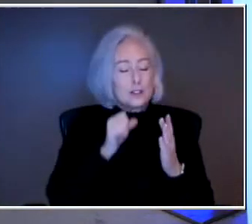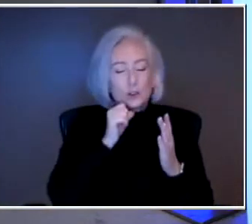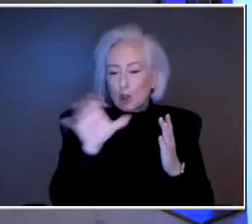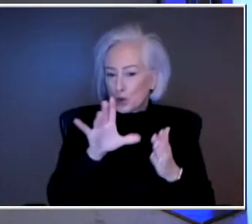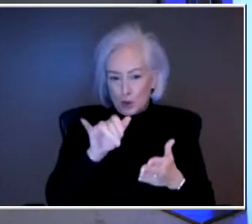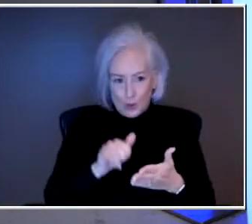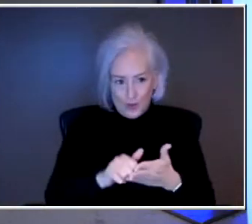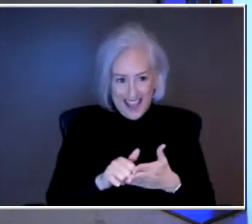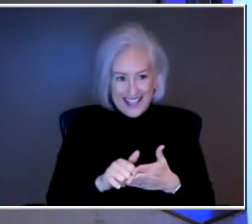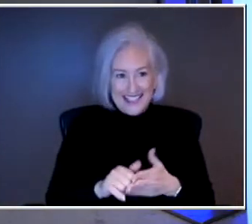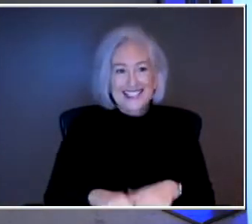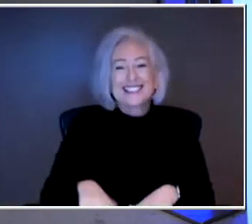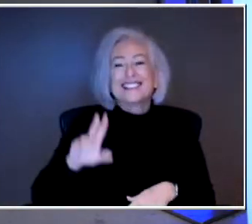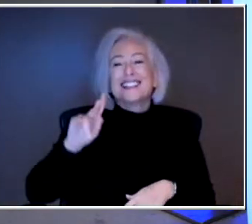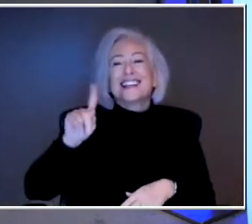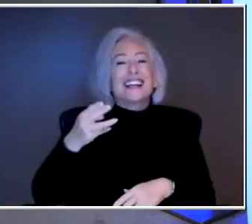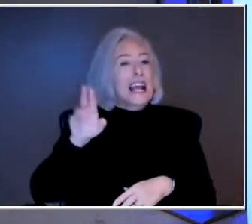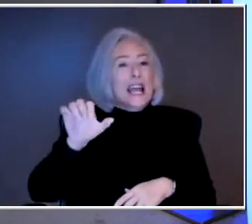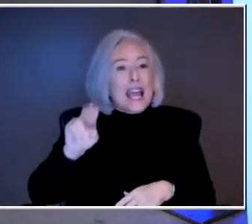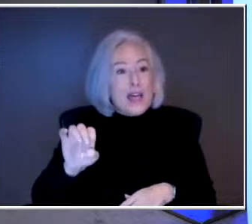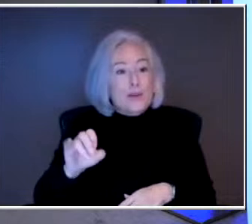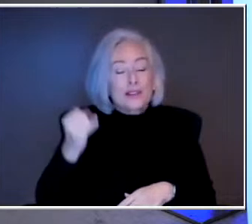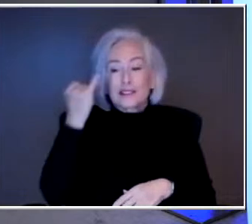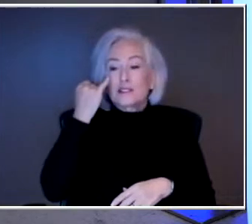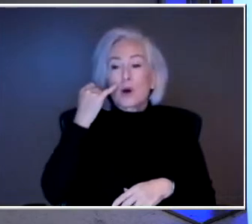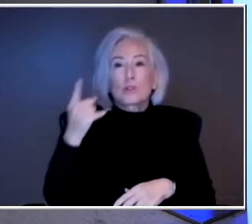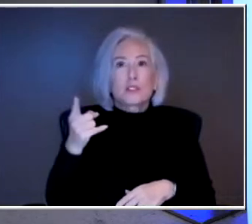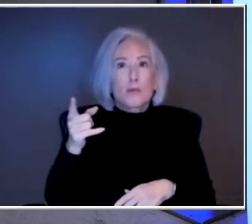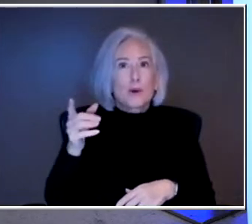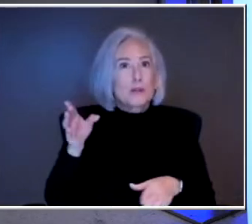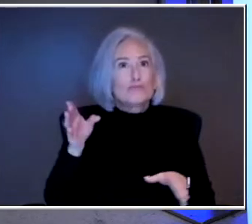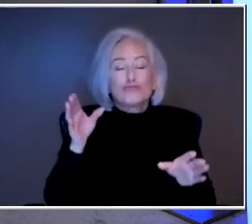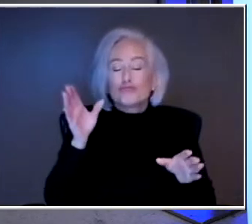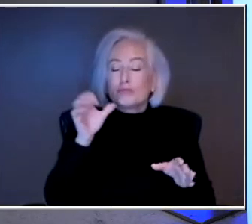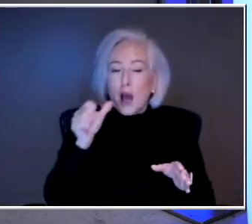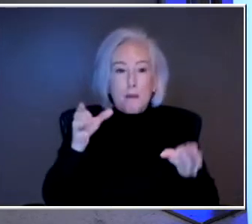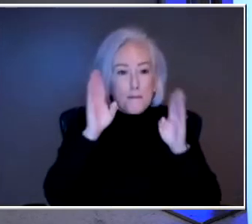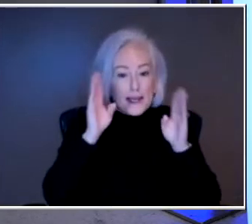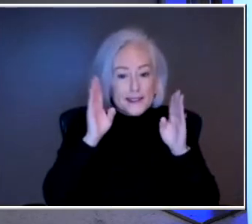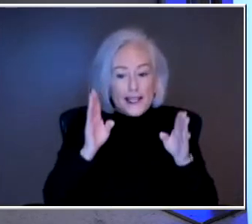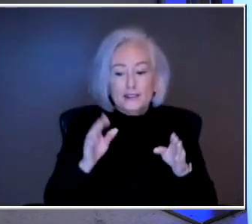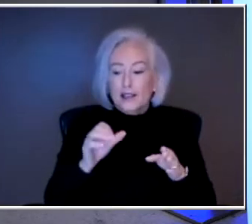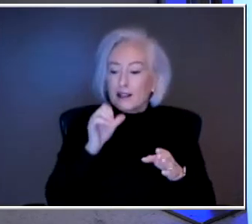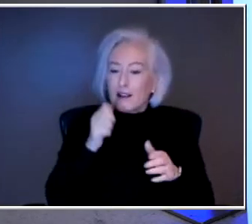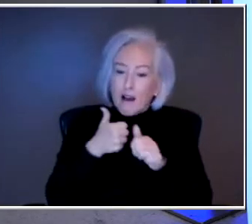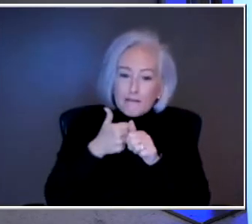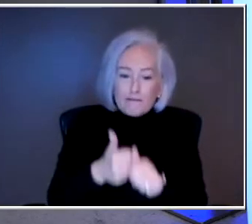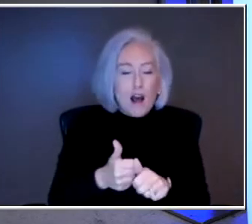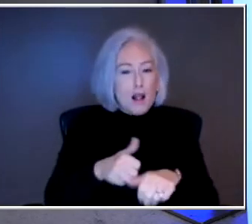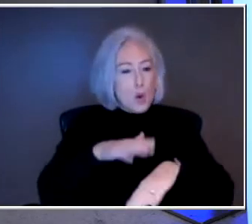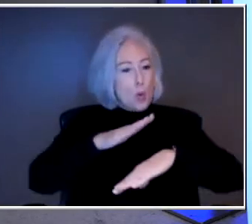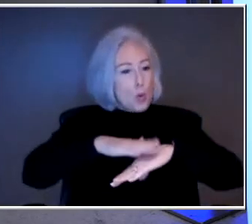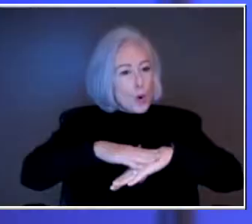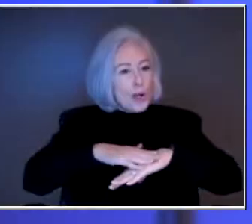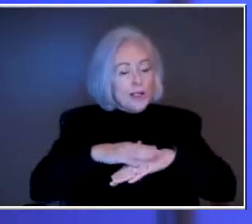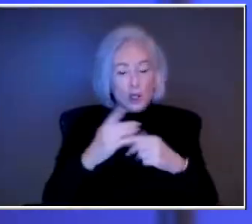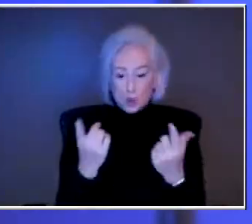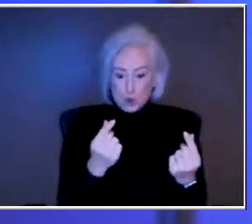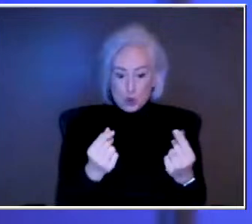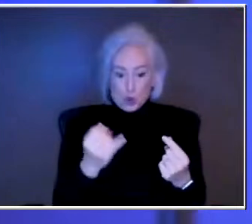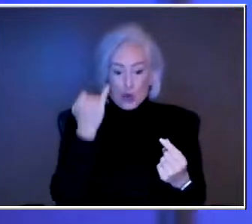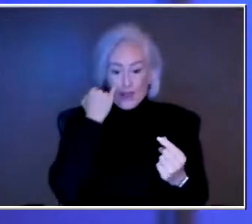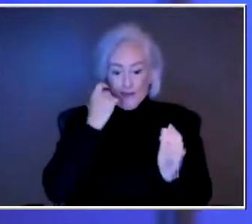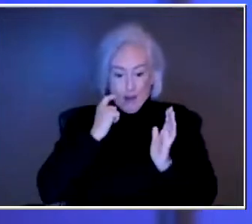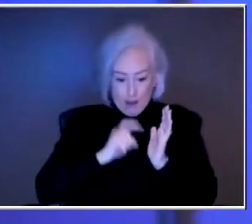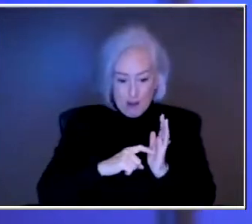somebody does not heed our warnings today and they do get burned, what is the first thing they should do for themselves or someone close by? Yeah, we definitely want them